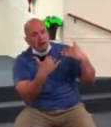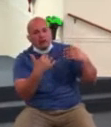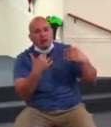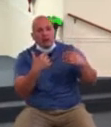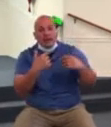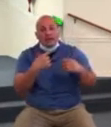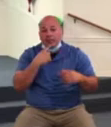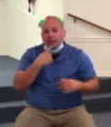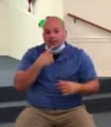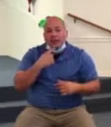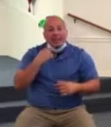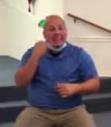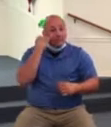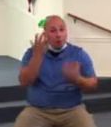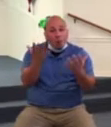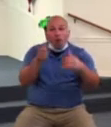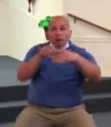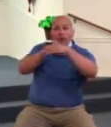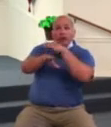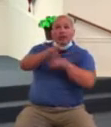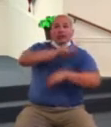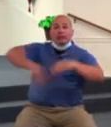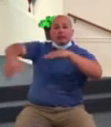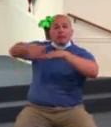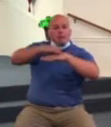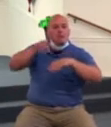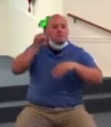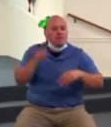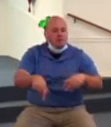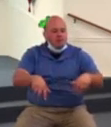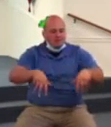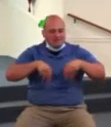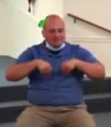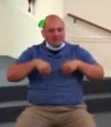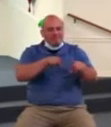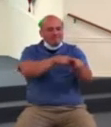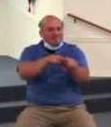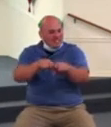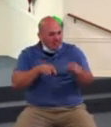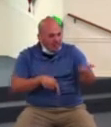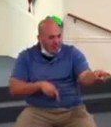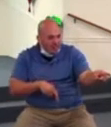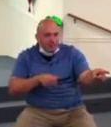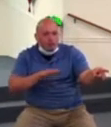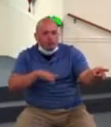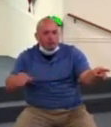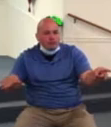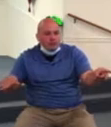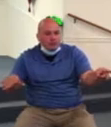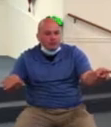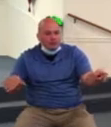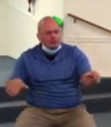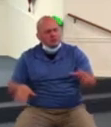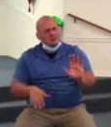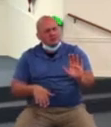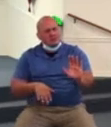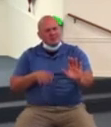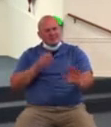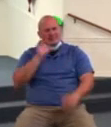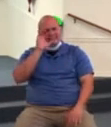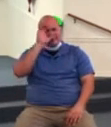These parents had faith. It looks a little odd, but it's definitely